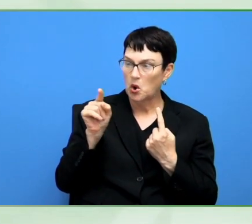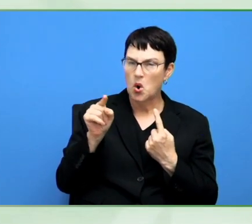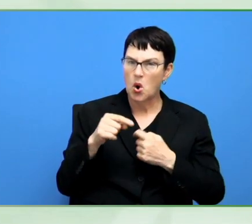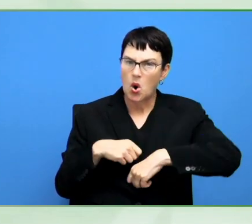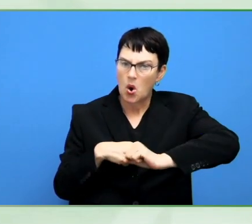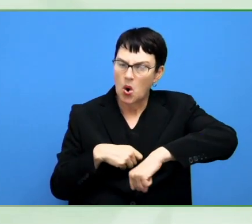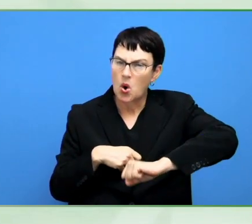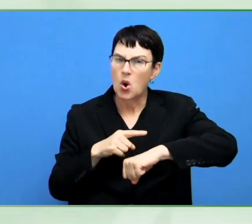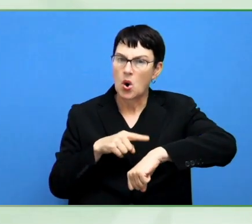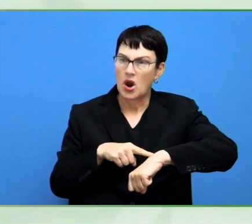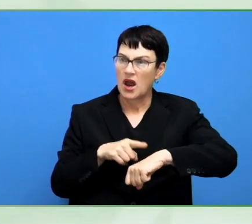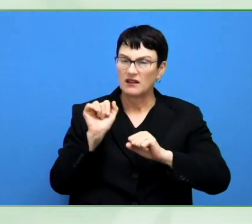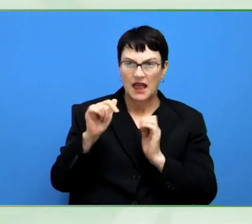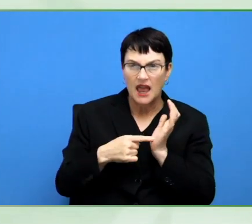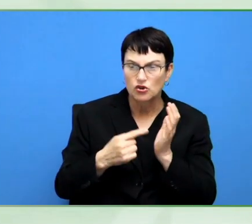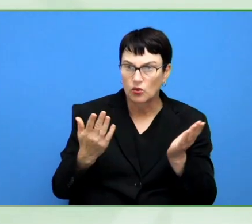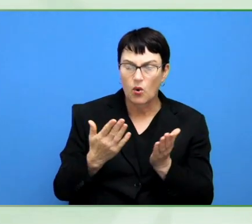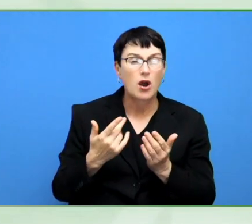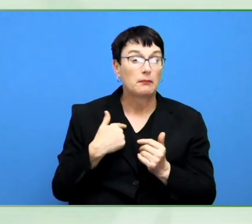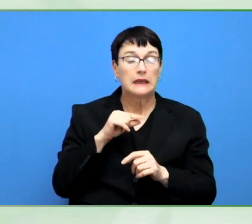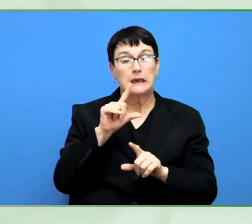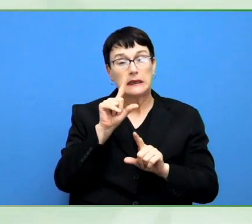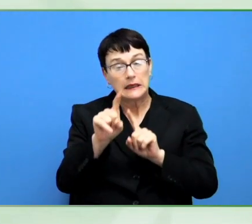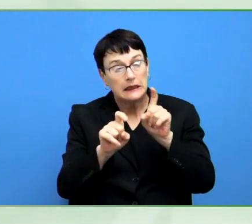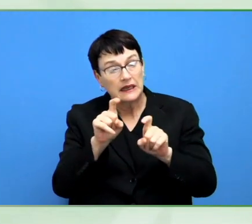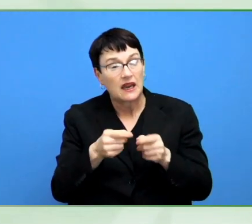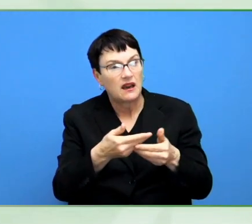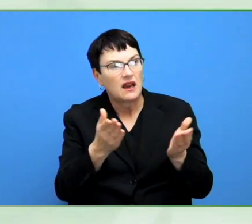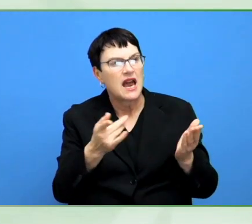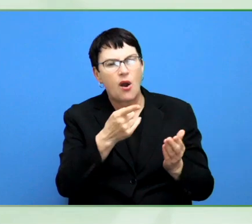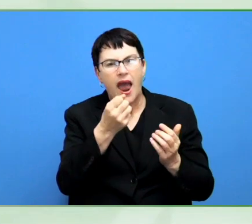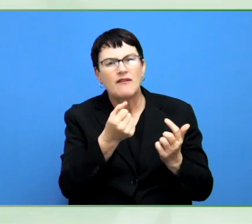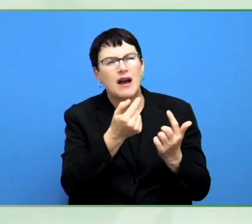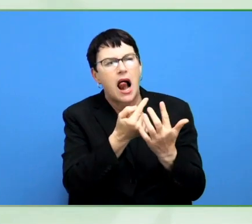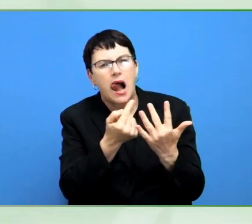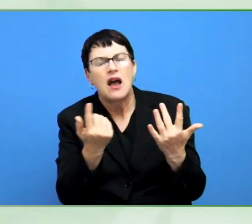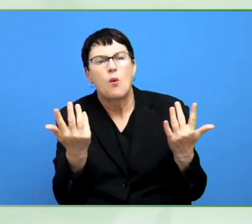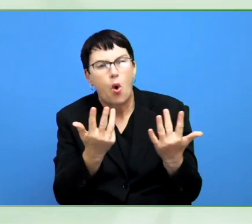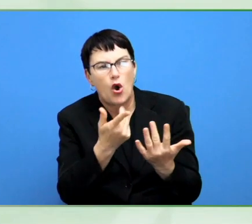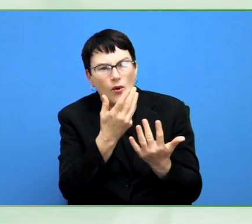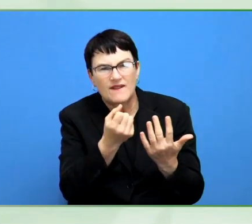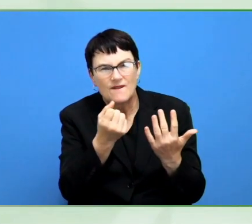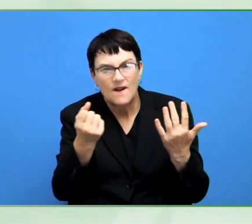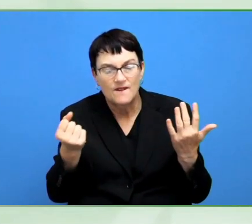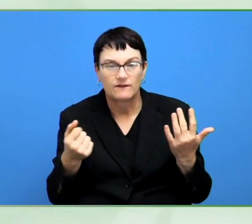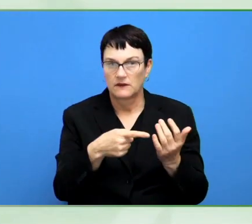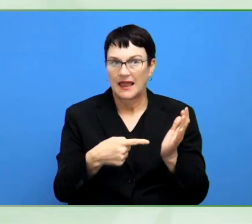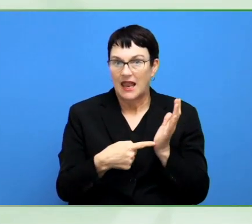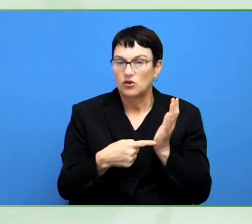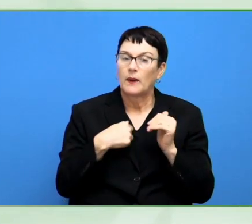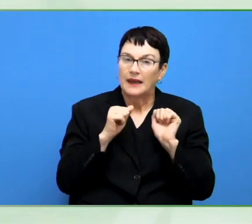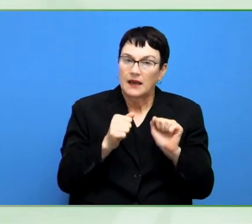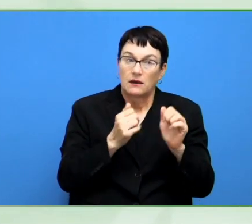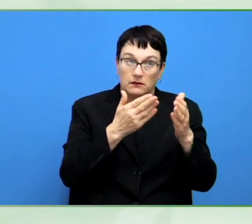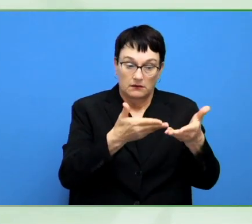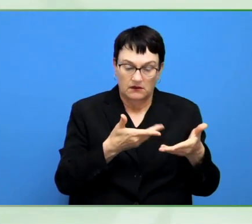using? Are they using the ICRC technology, the Jaipur foot, or the modular technology that we are able to supply the equipment for? There's a